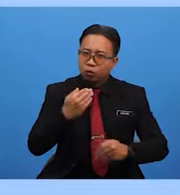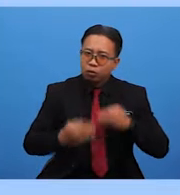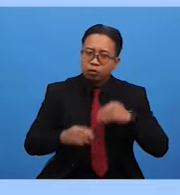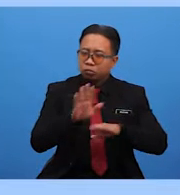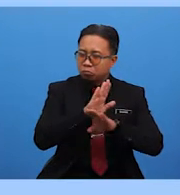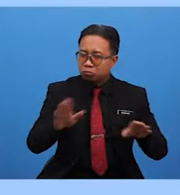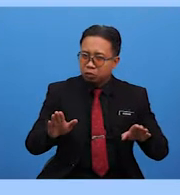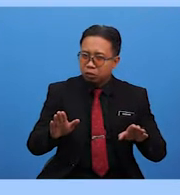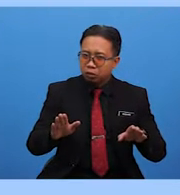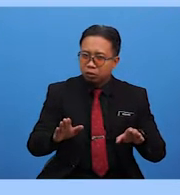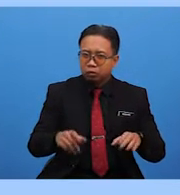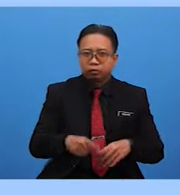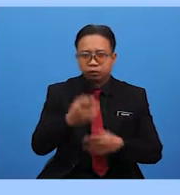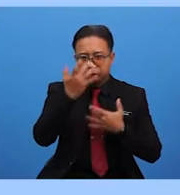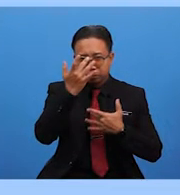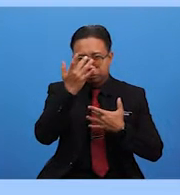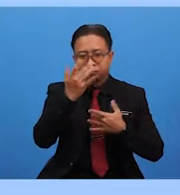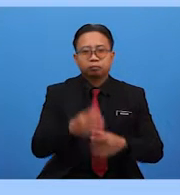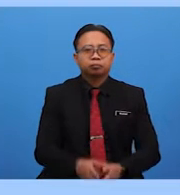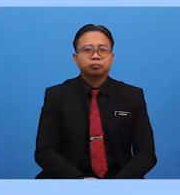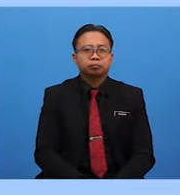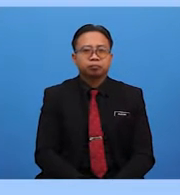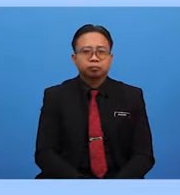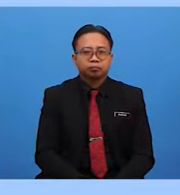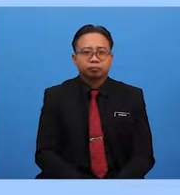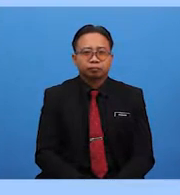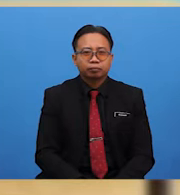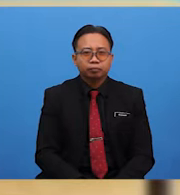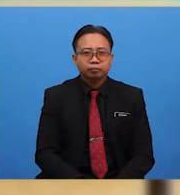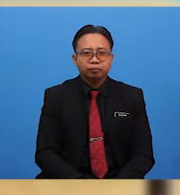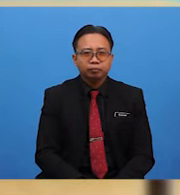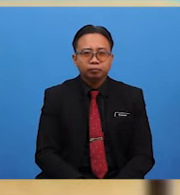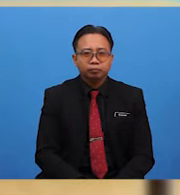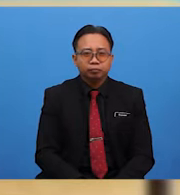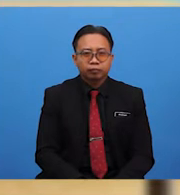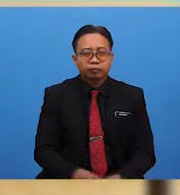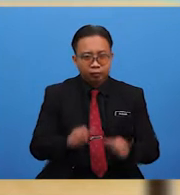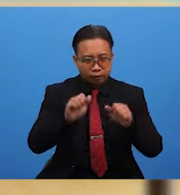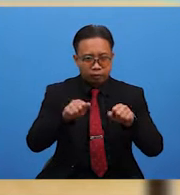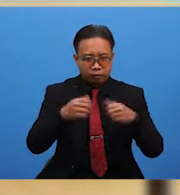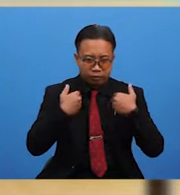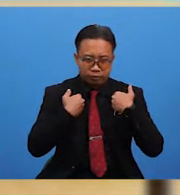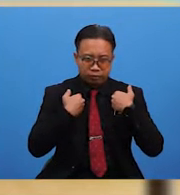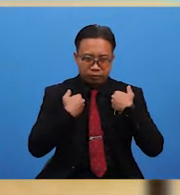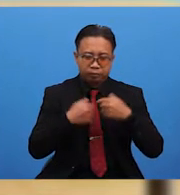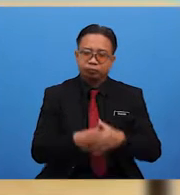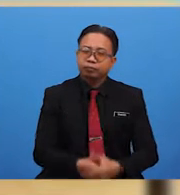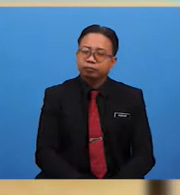or strained by the sudden exercises you do. So, how do you do?